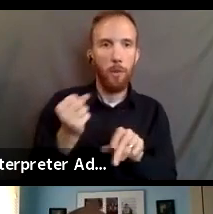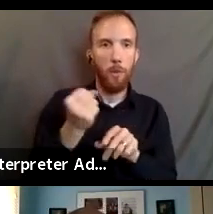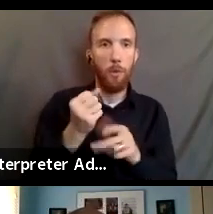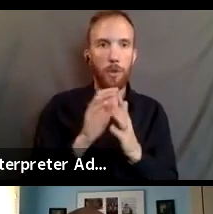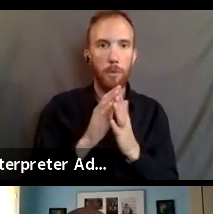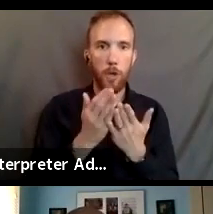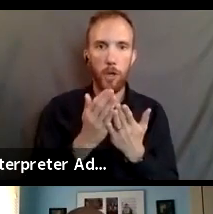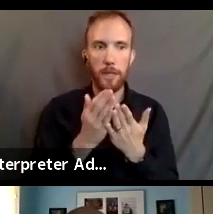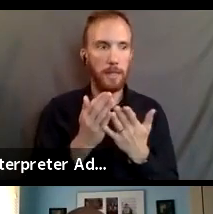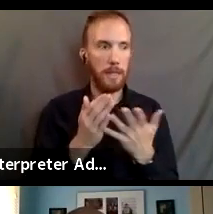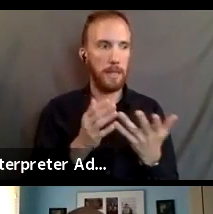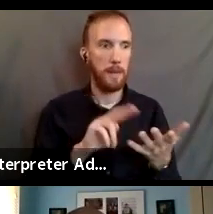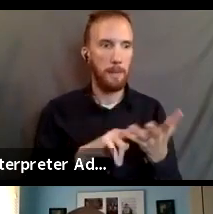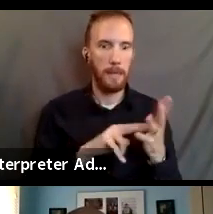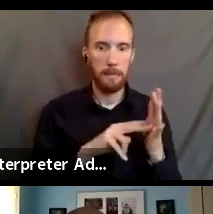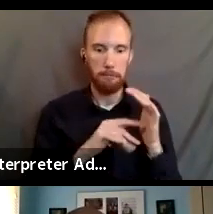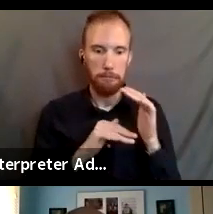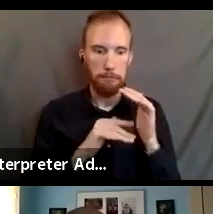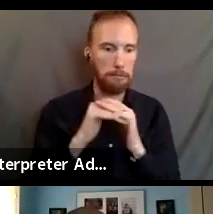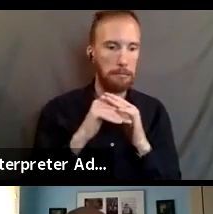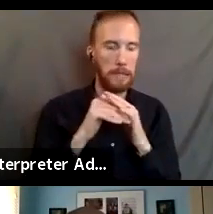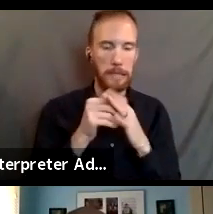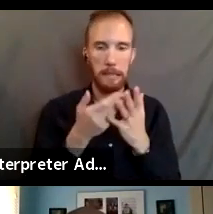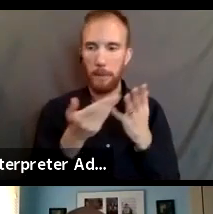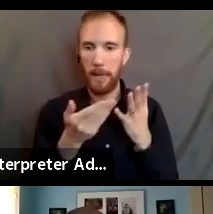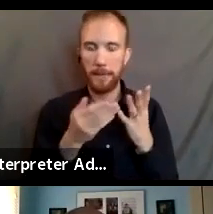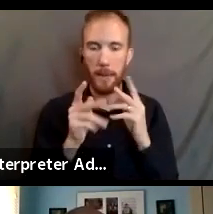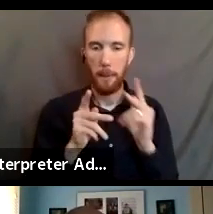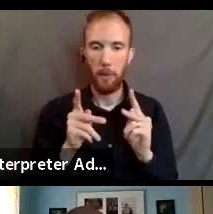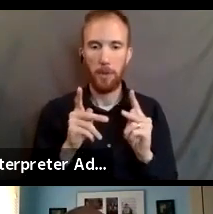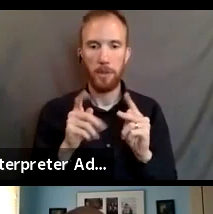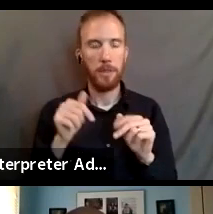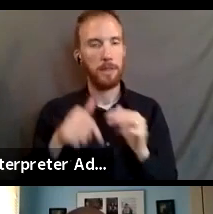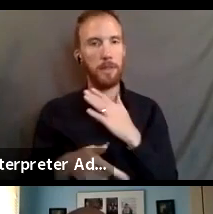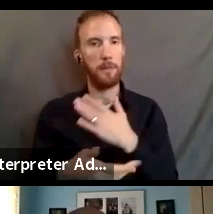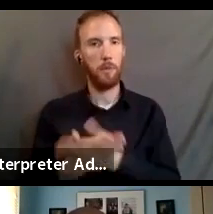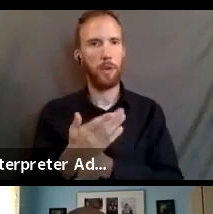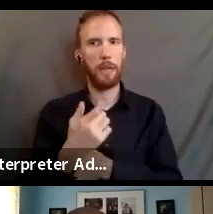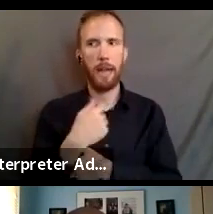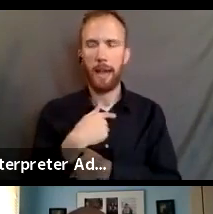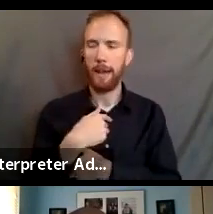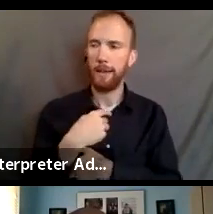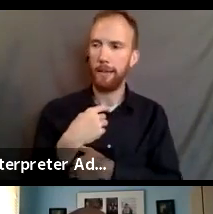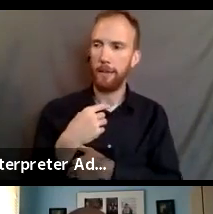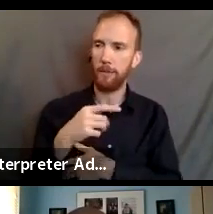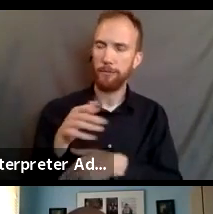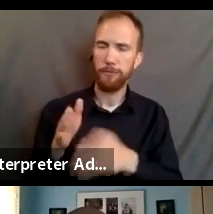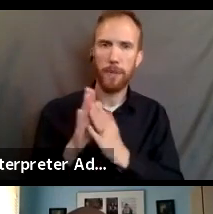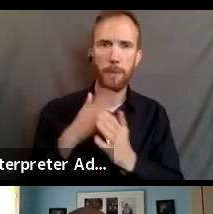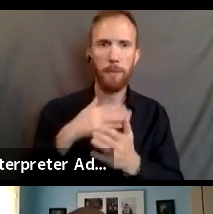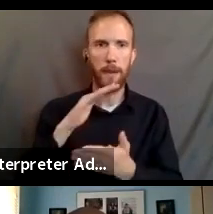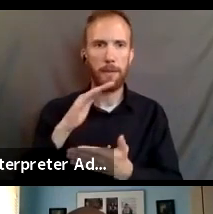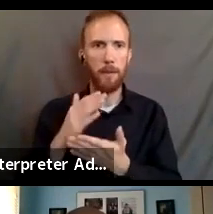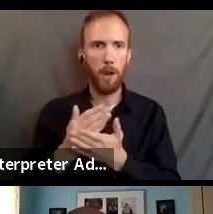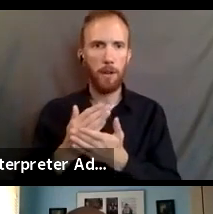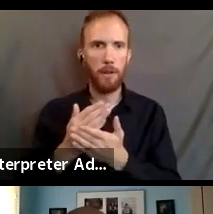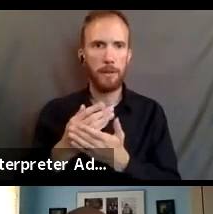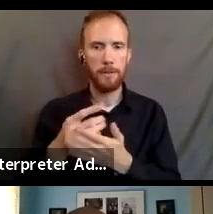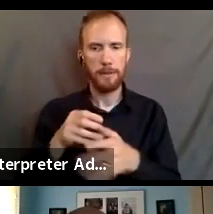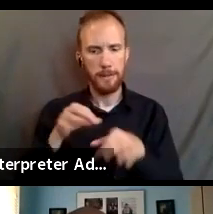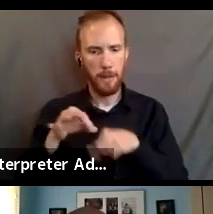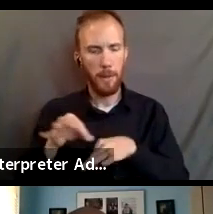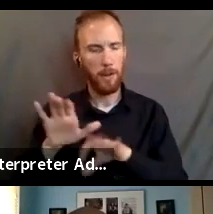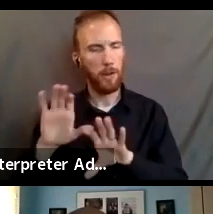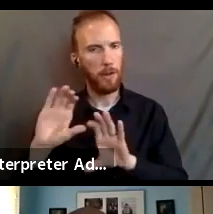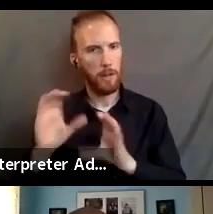with humans this morning i asked my daughter to think about her class with 40 kids she said it was hard to focus that